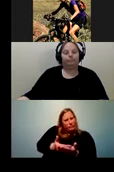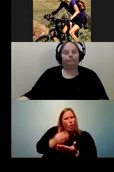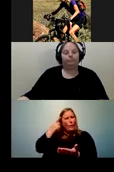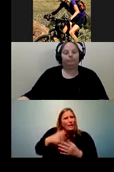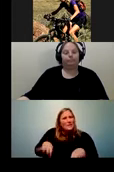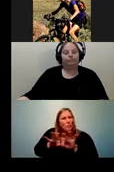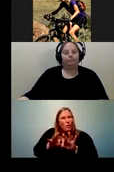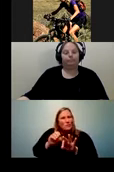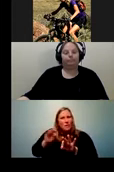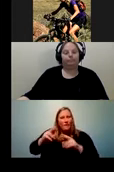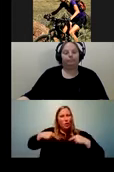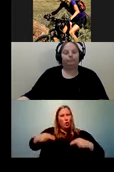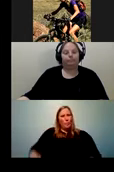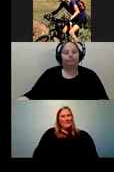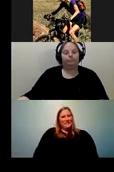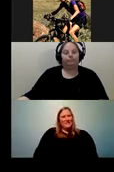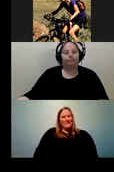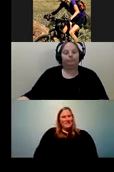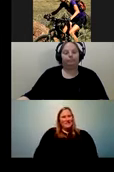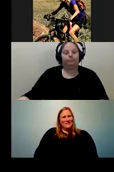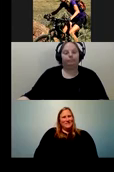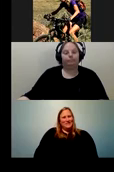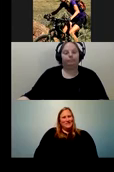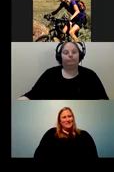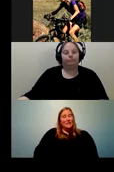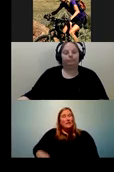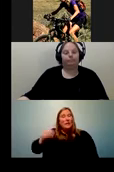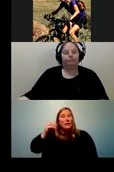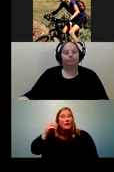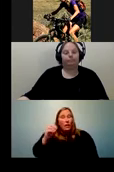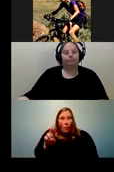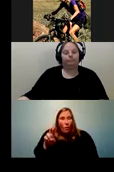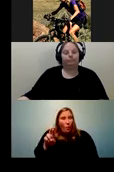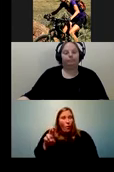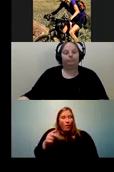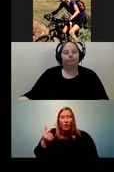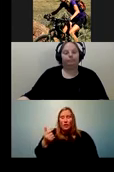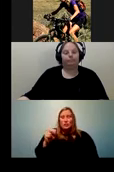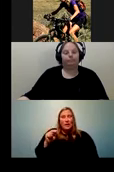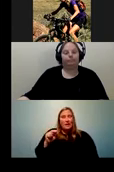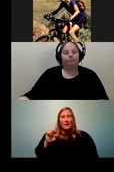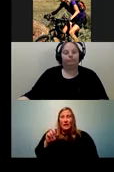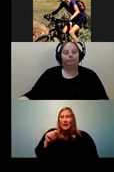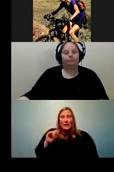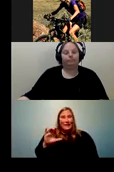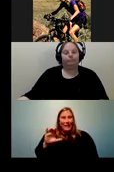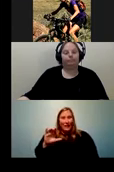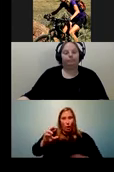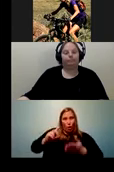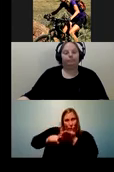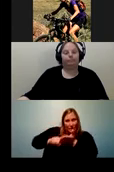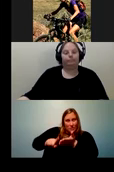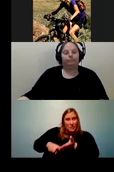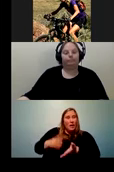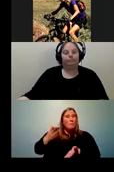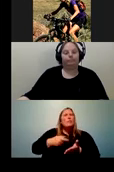Forget about the genetics research and how very soon we're going to be able to possibly eliminate